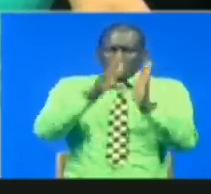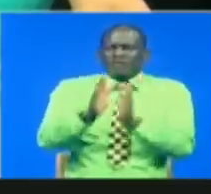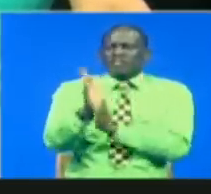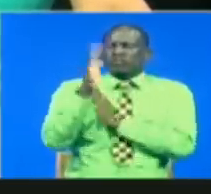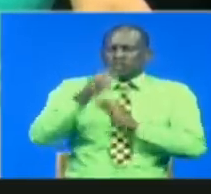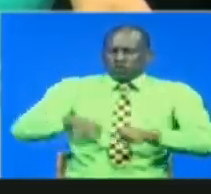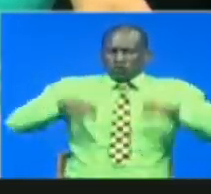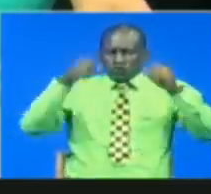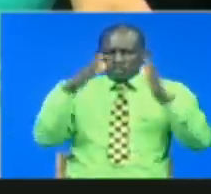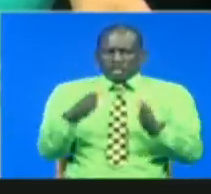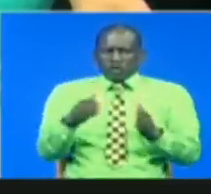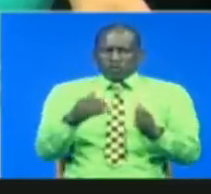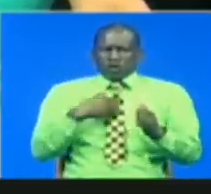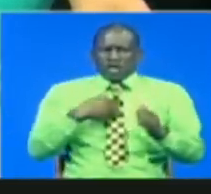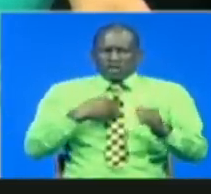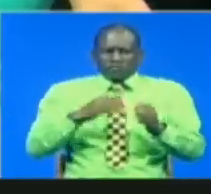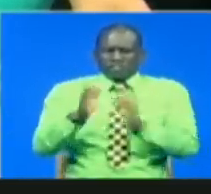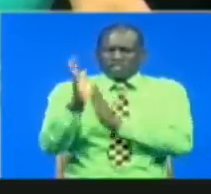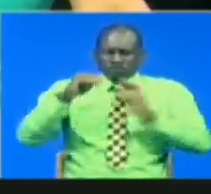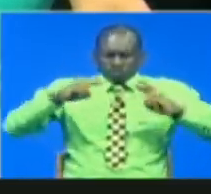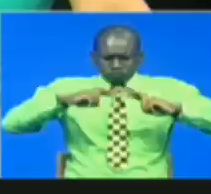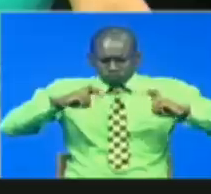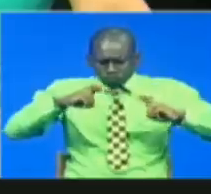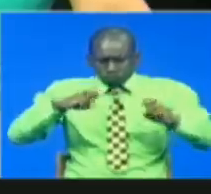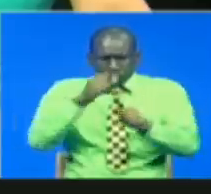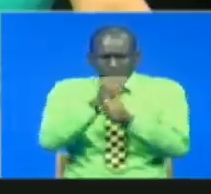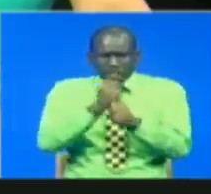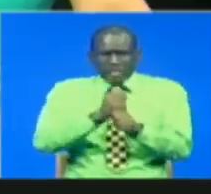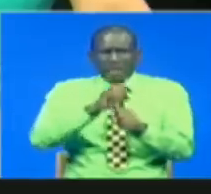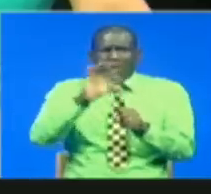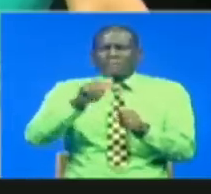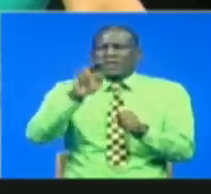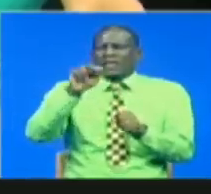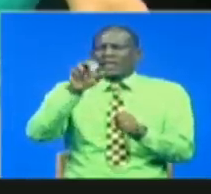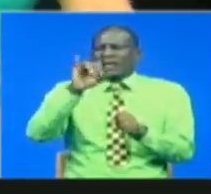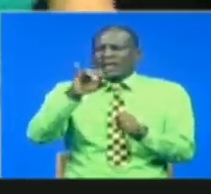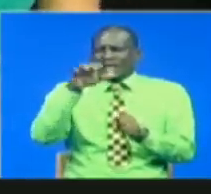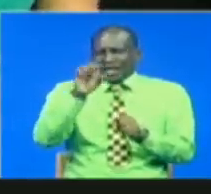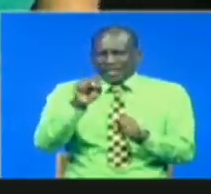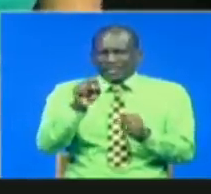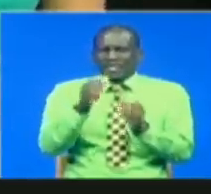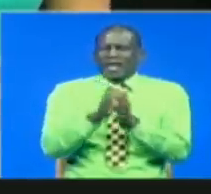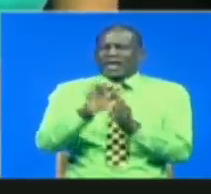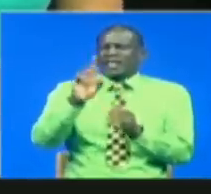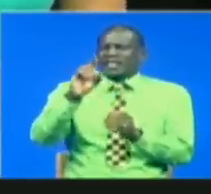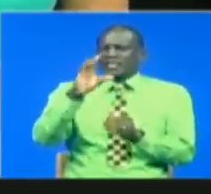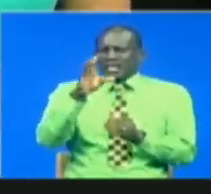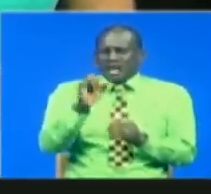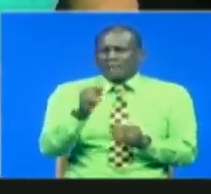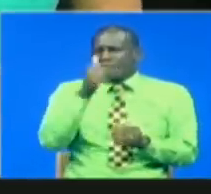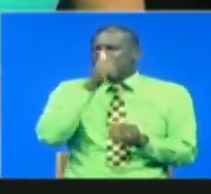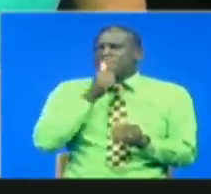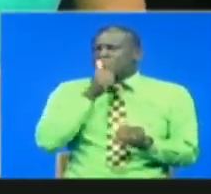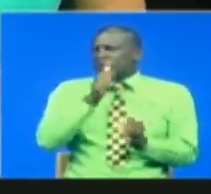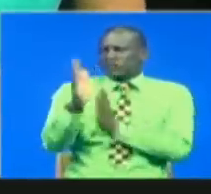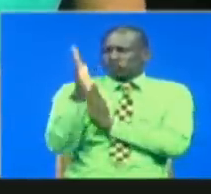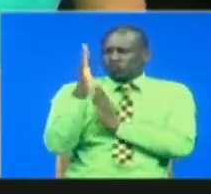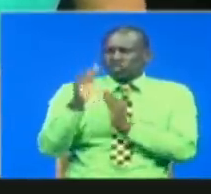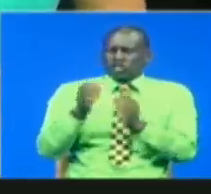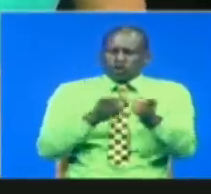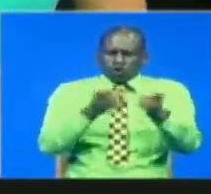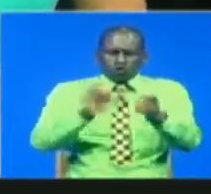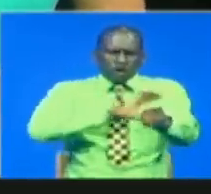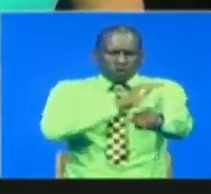undergo a mandatory security vetting to be carried out by the NIS and the DCI. Well, Private Security Regulatory Authority